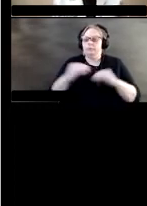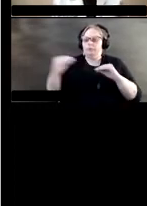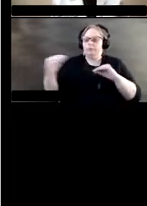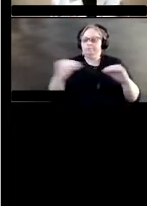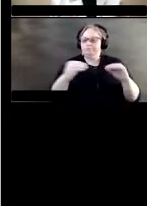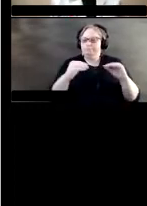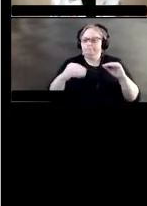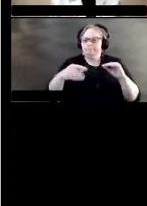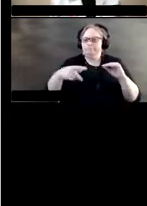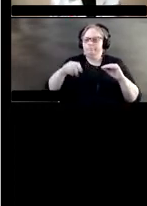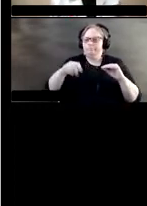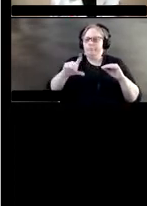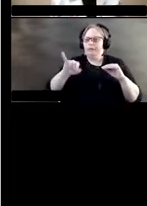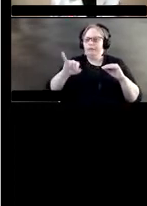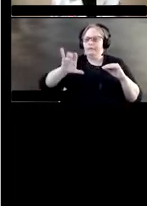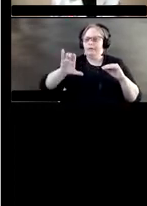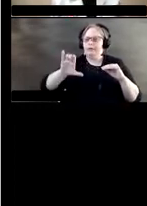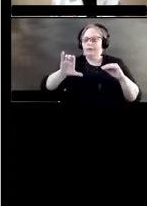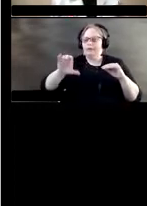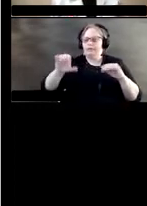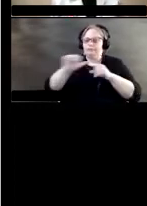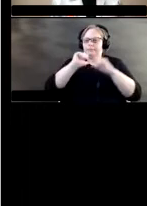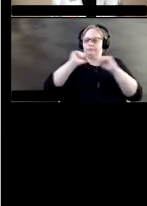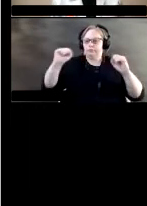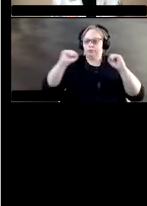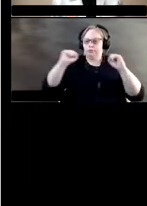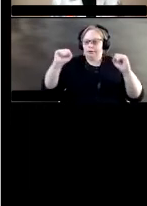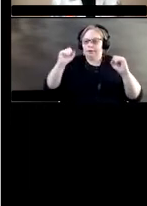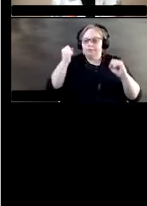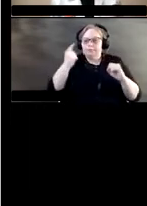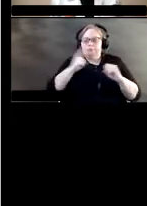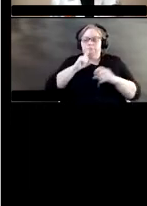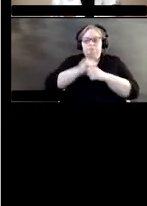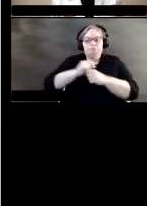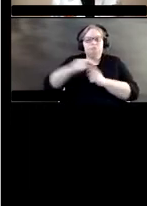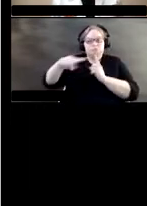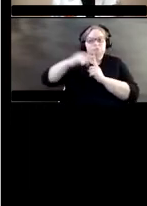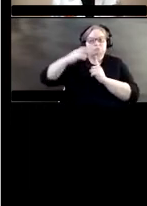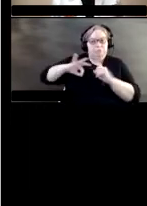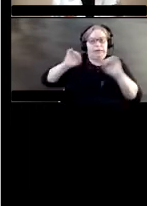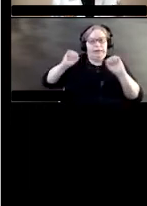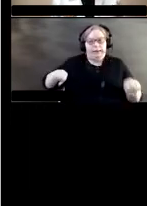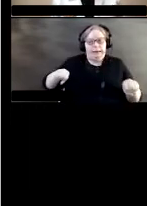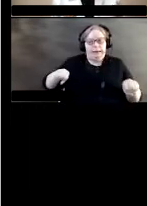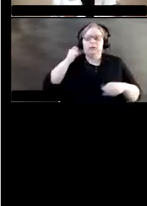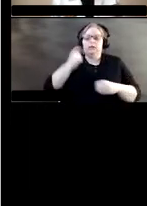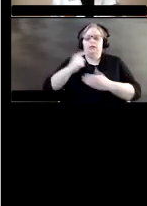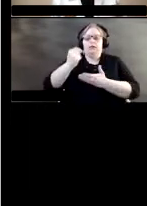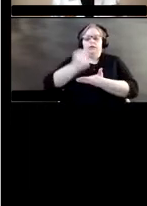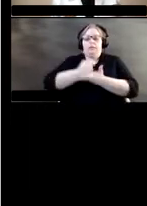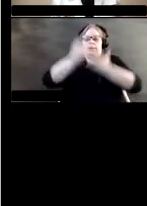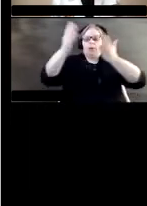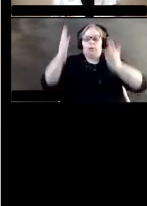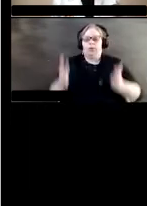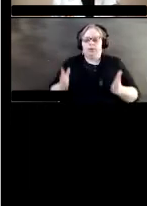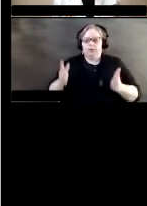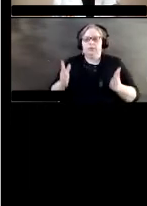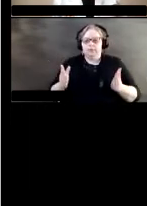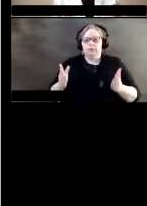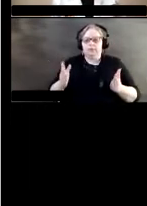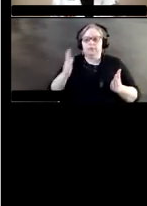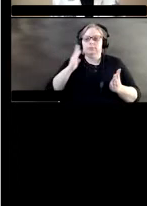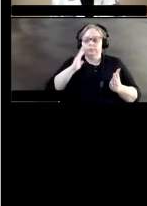exercises, and that can be very beneficial. And that's done by a therapist, a trained pelvic floor